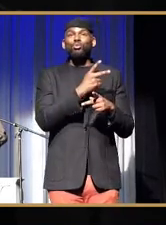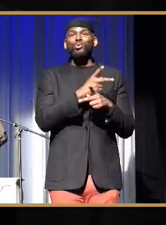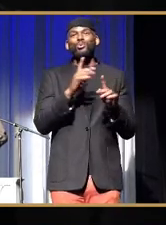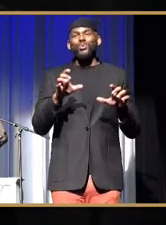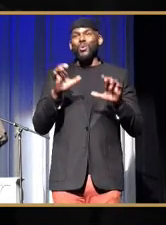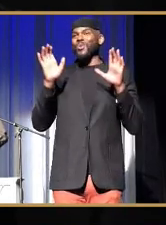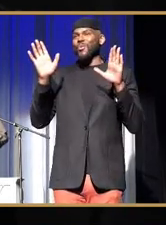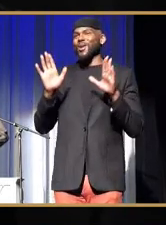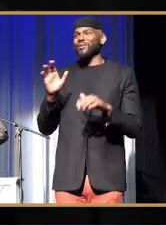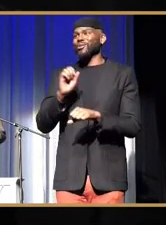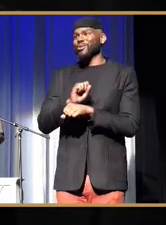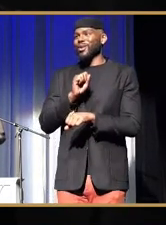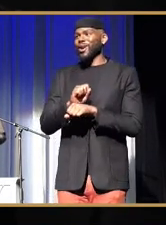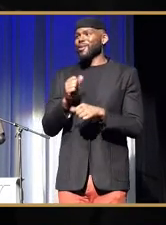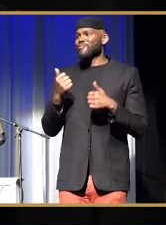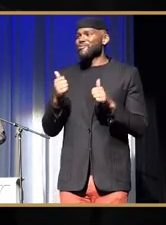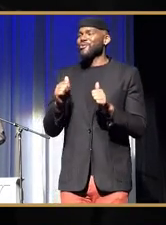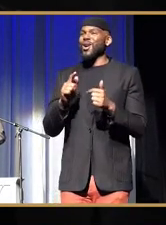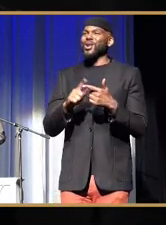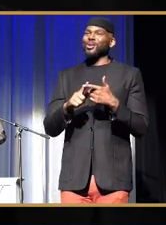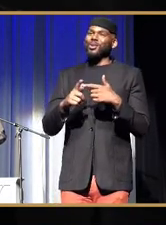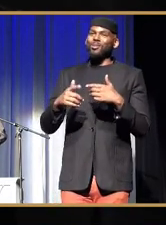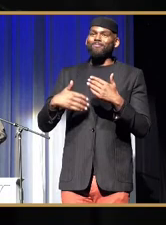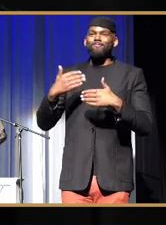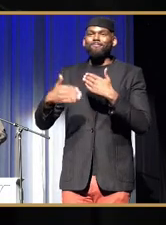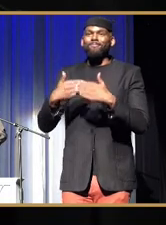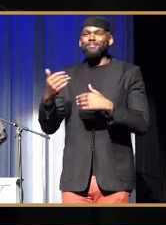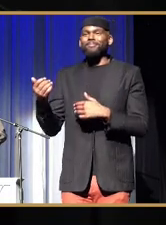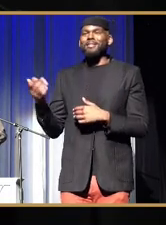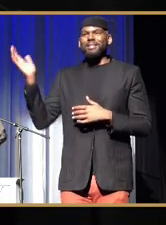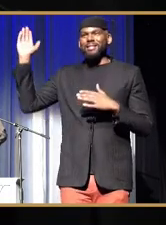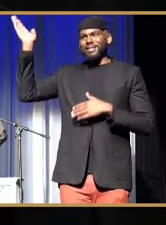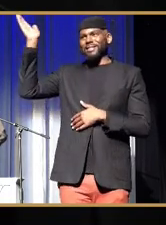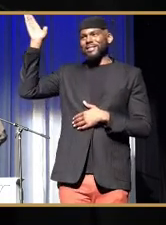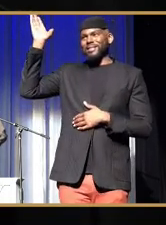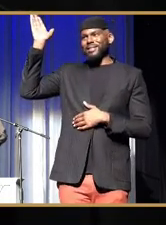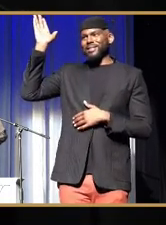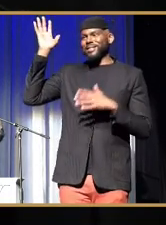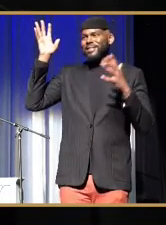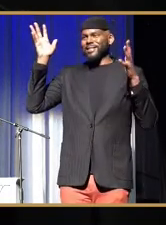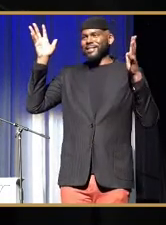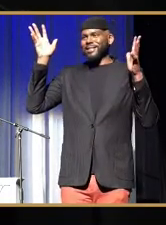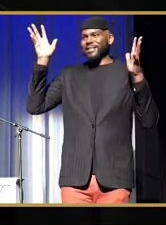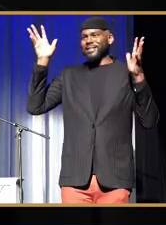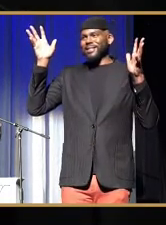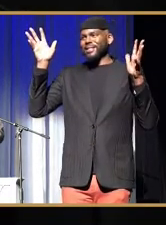a wonderful job trying to put out some fires in the back, so please give them a round of applause.